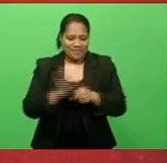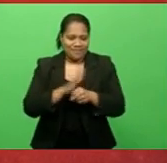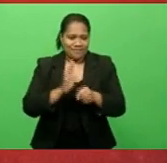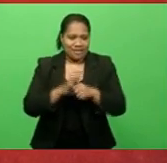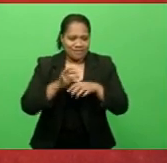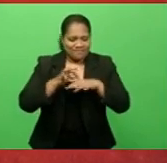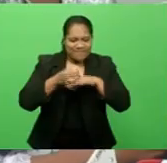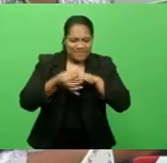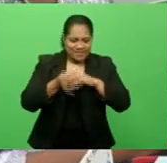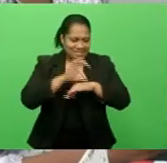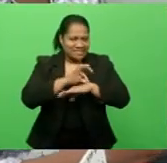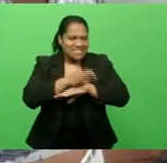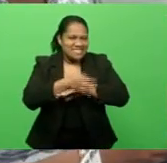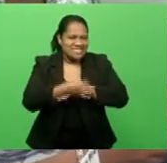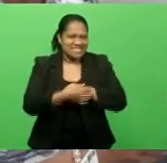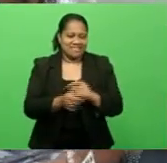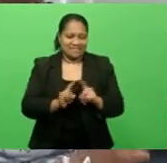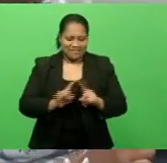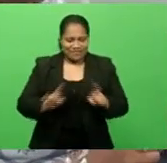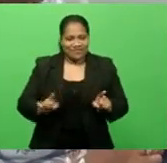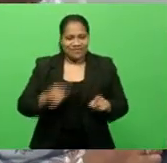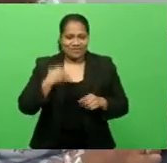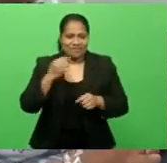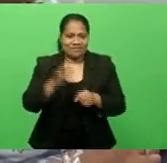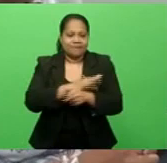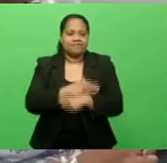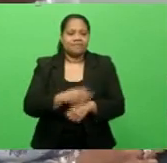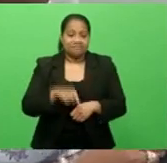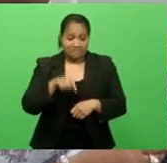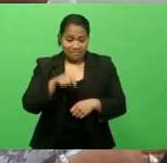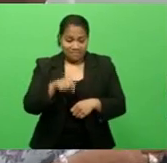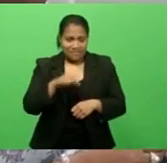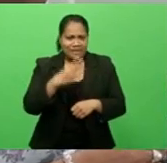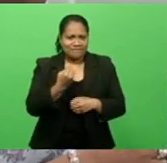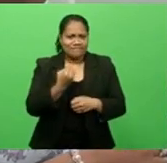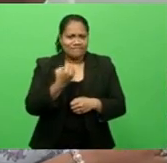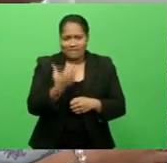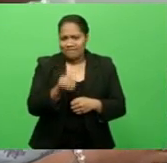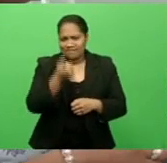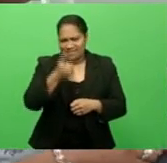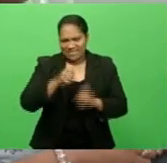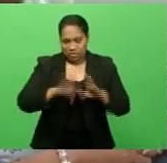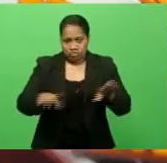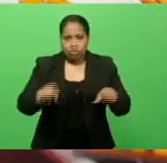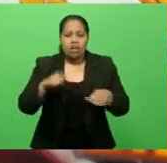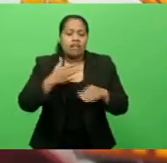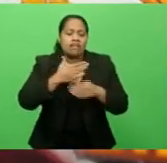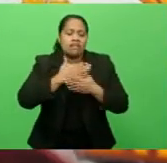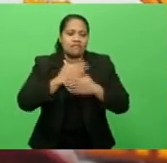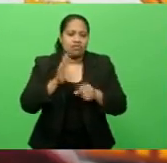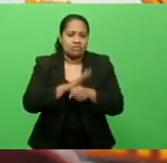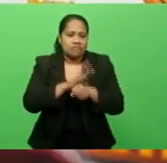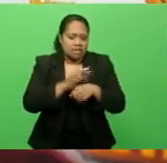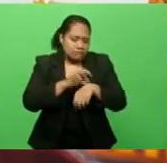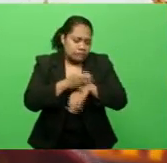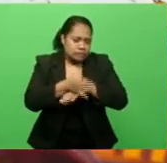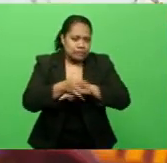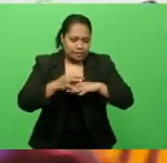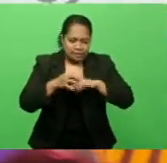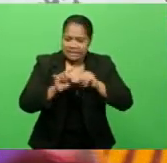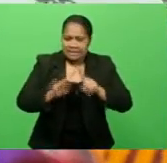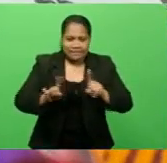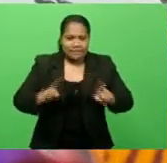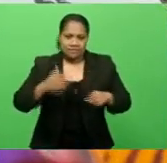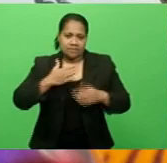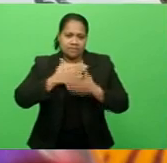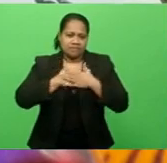handmade rings. The mother of 6 says she loves making jewelry that is unique in the market. This has made her stall quite popular